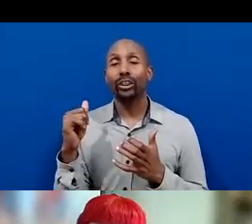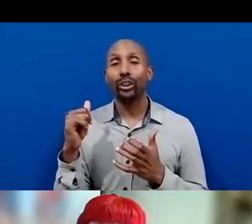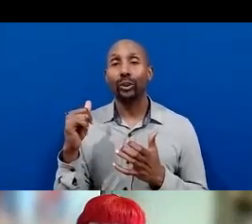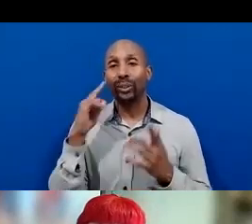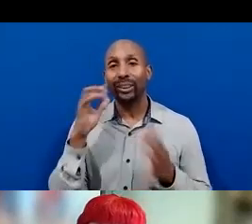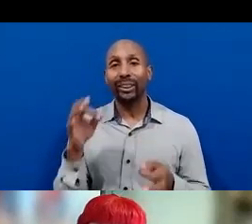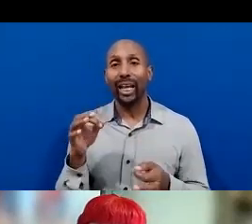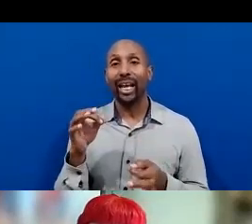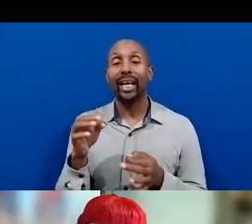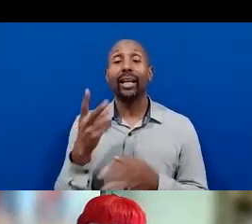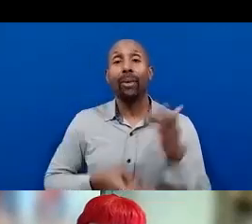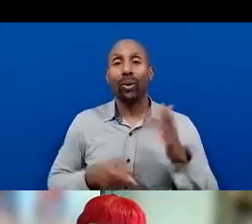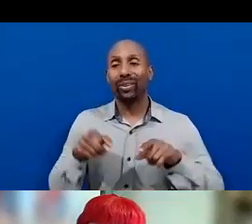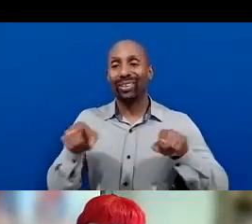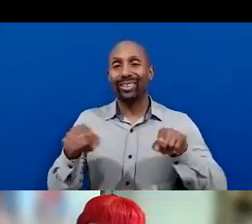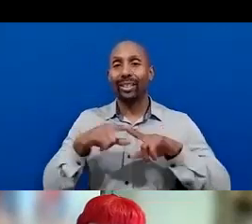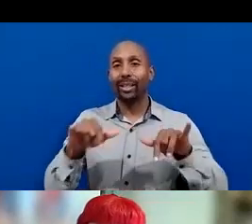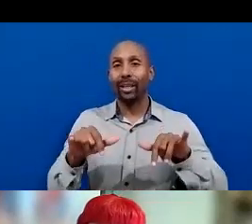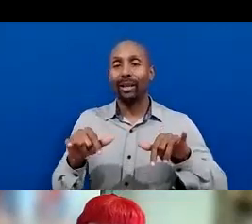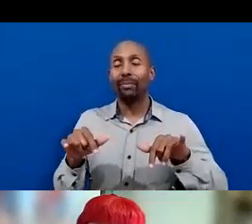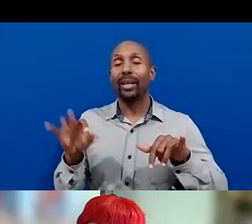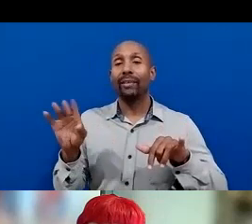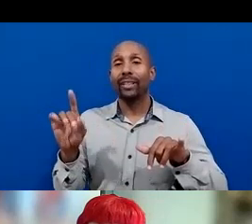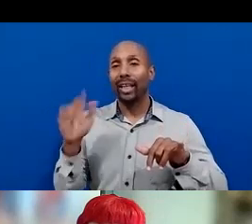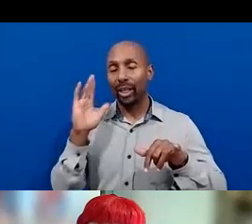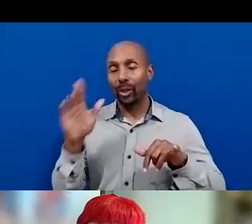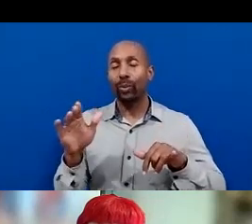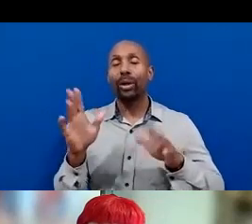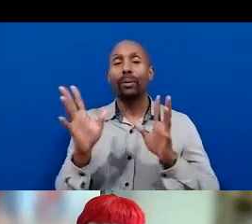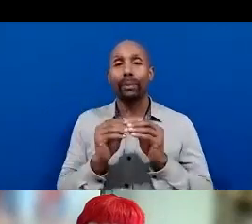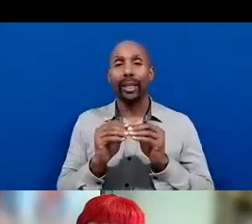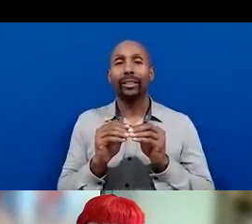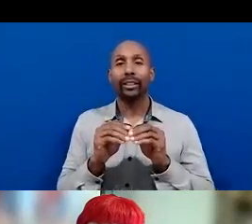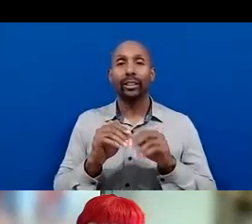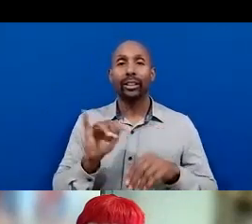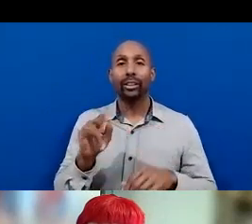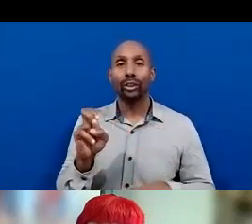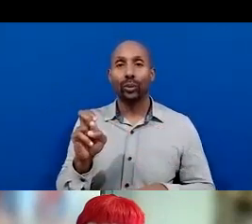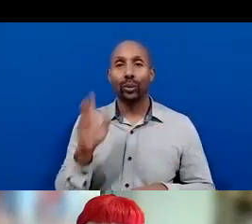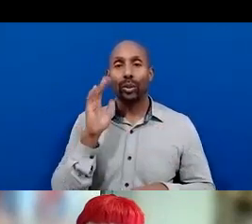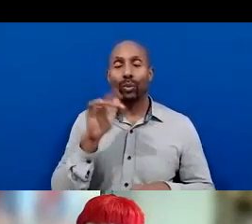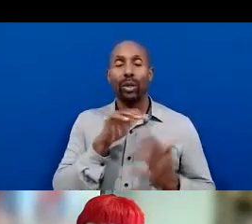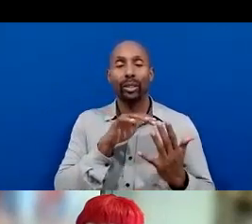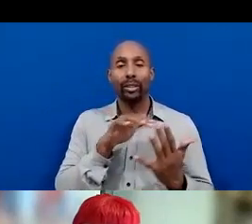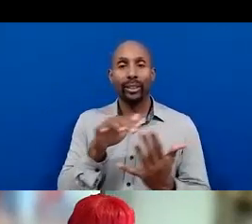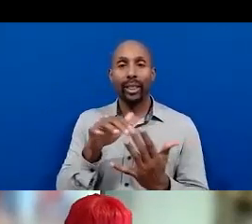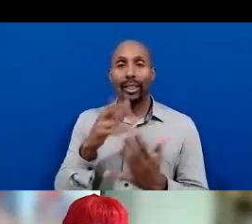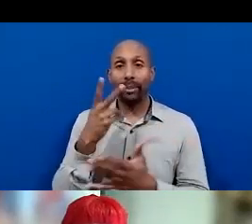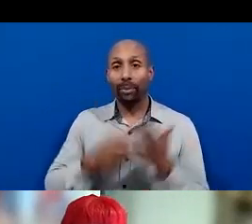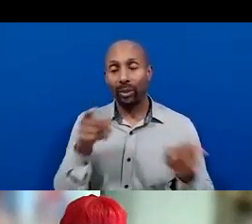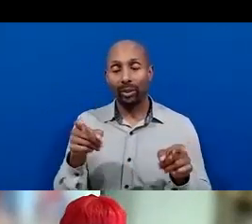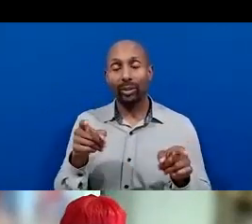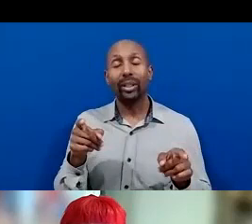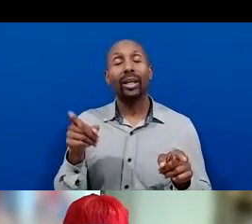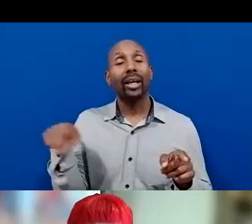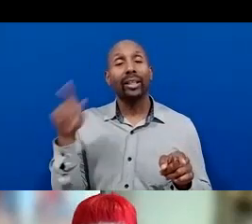June and looking at both Moderna and Pfizer and deciding whether or not they will allow these